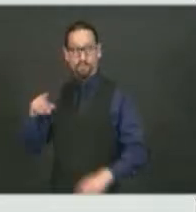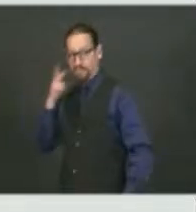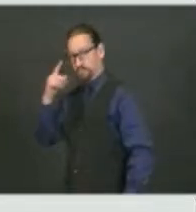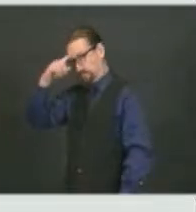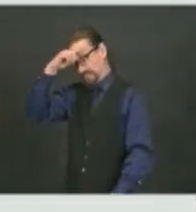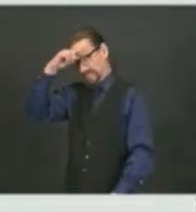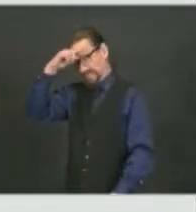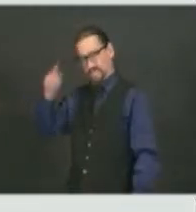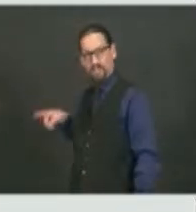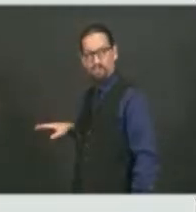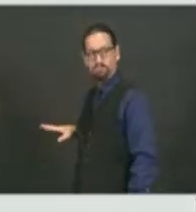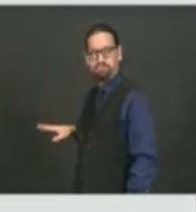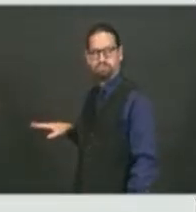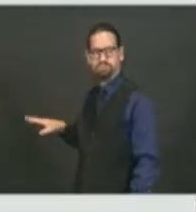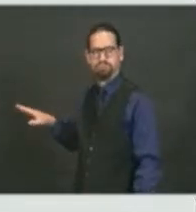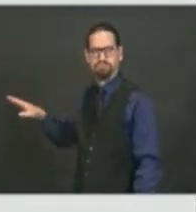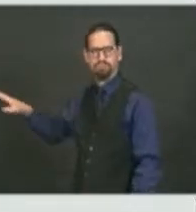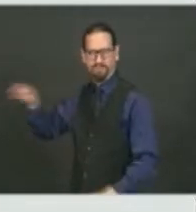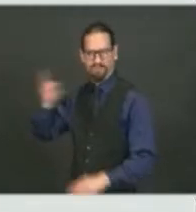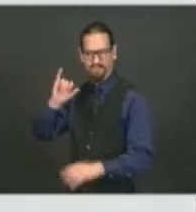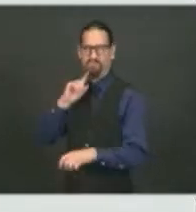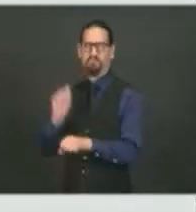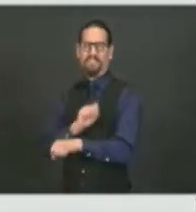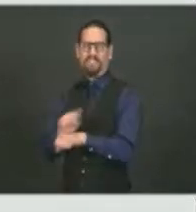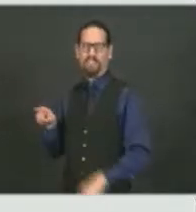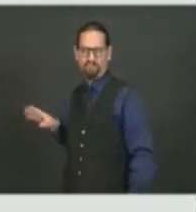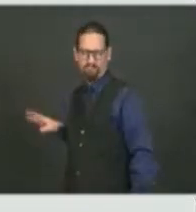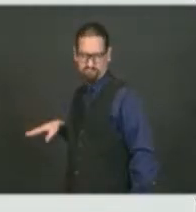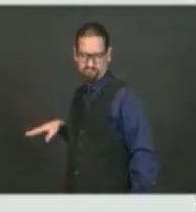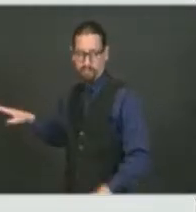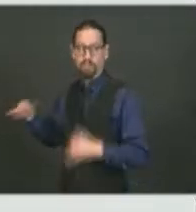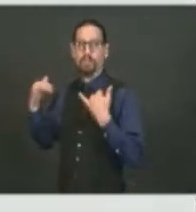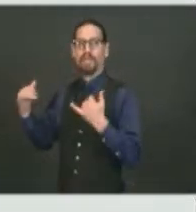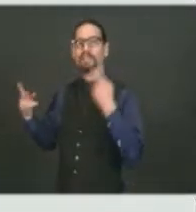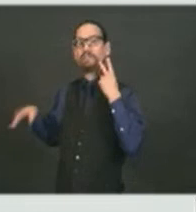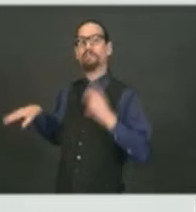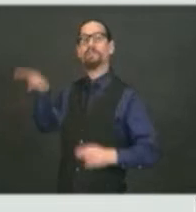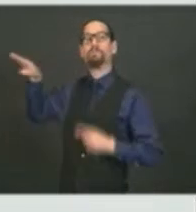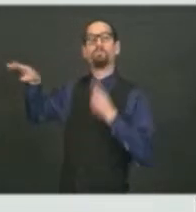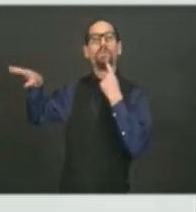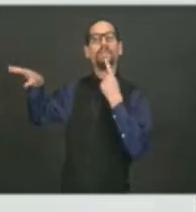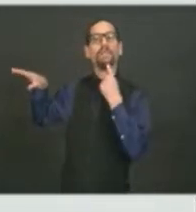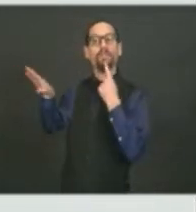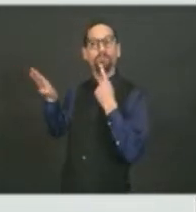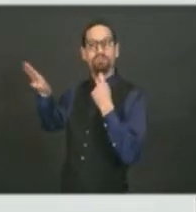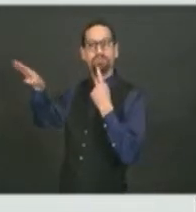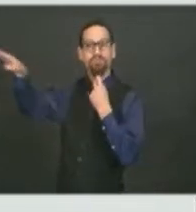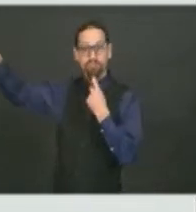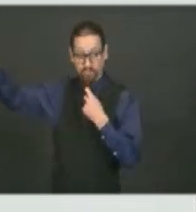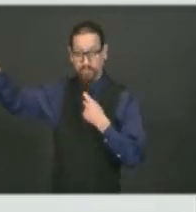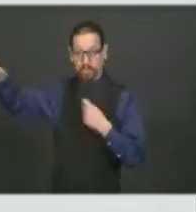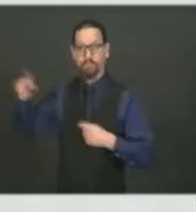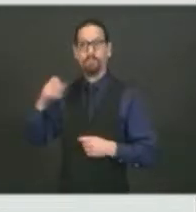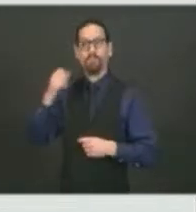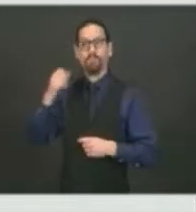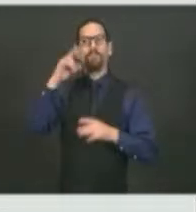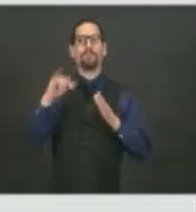in front of you. That shows what our model predicted if we hadn't done the